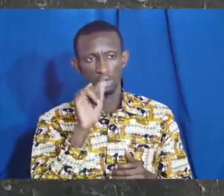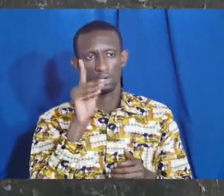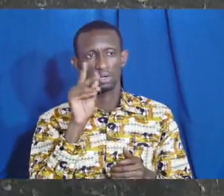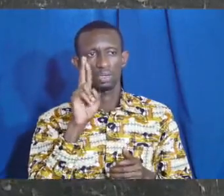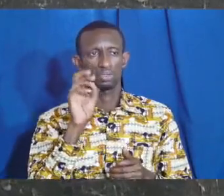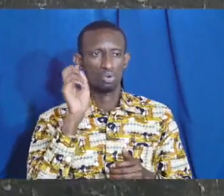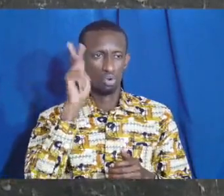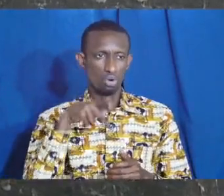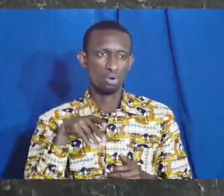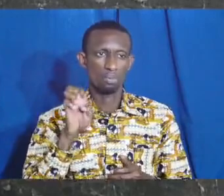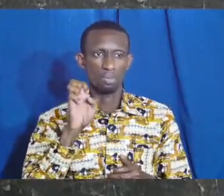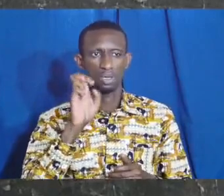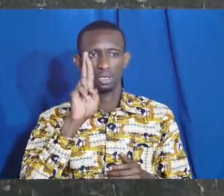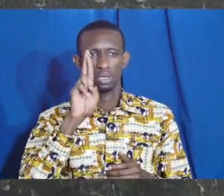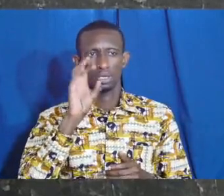peroxide